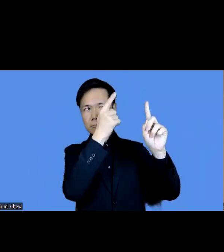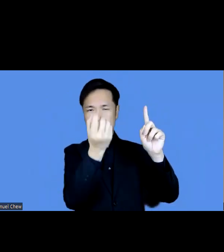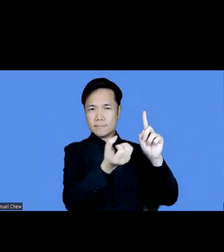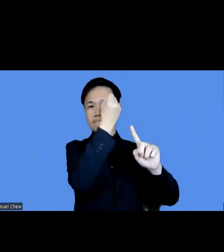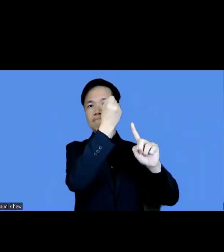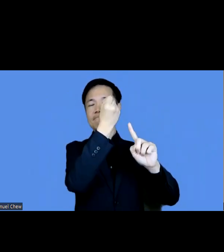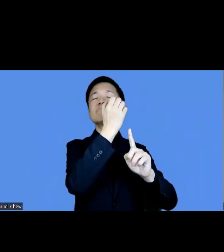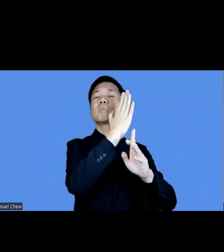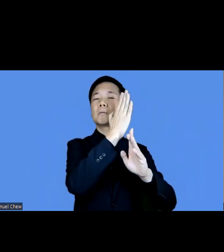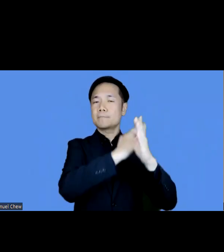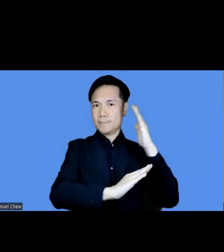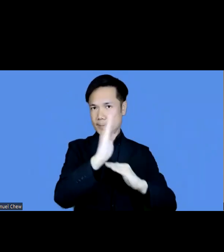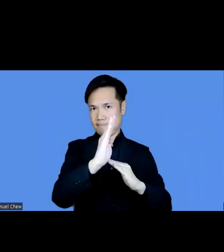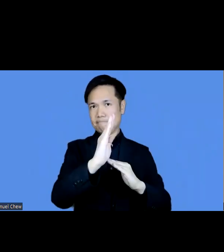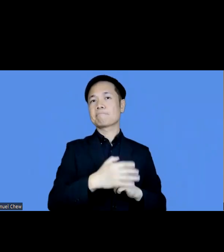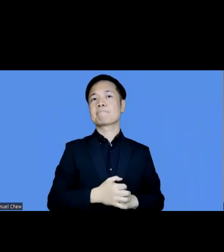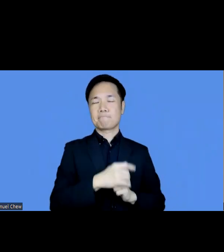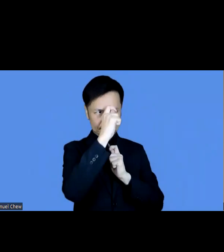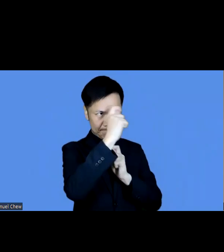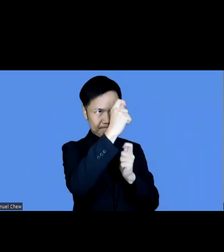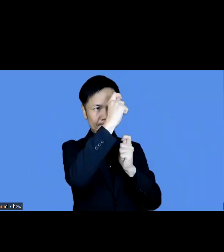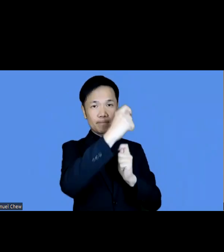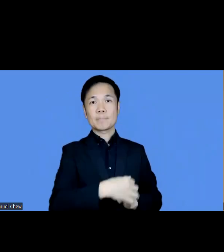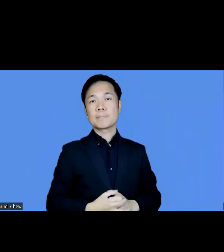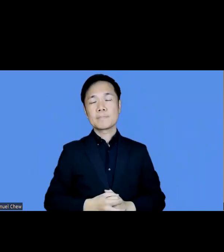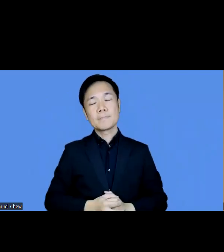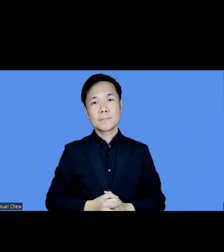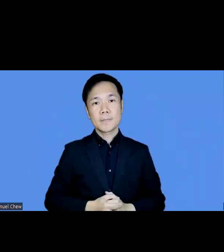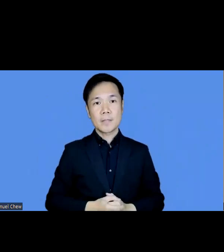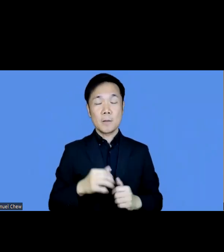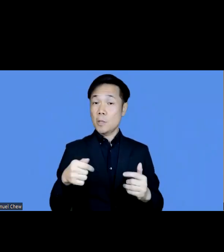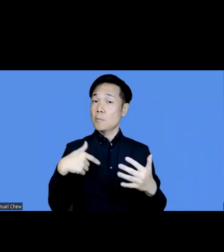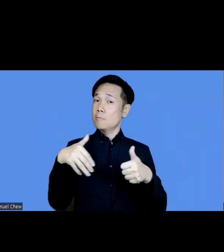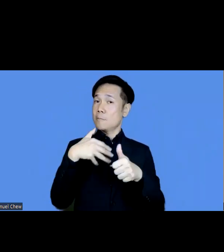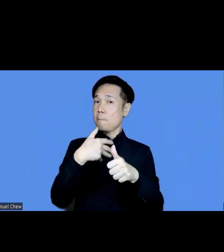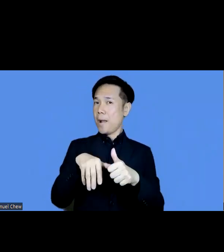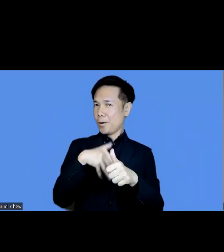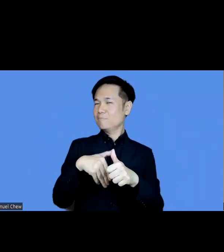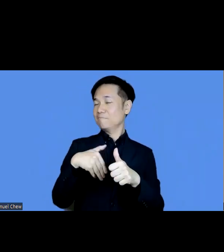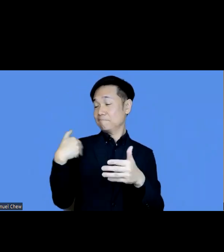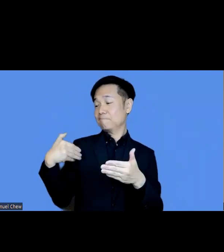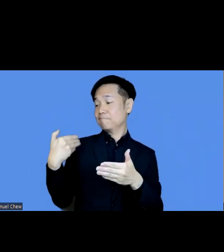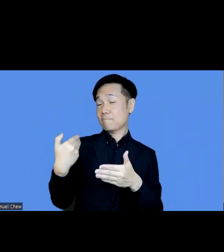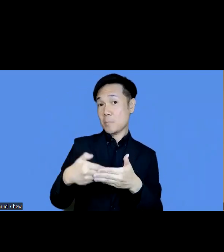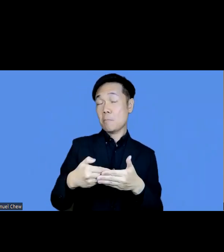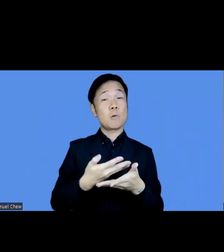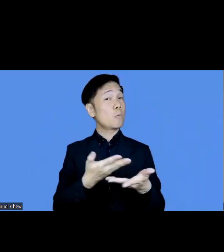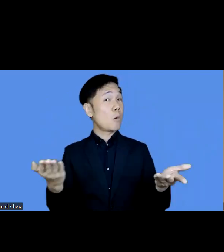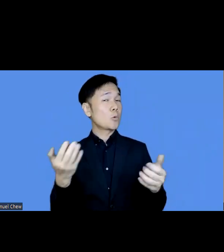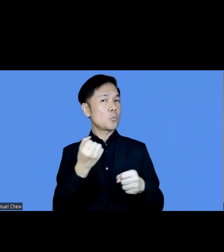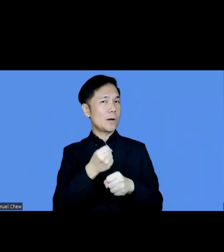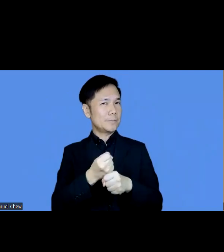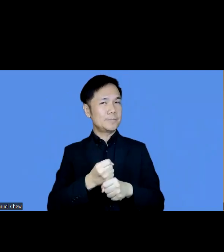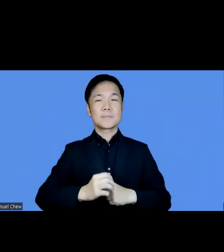Colleagues, this was just a very general overview of where we are and what we want to achieve.